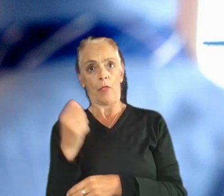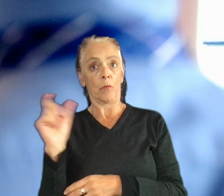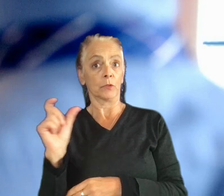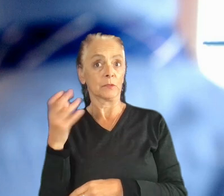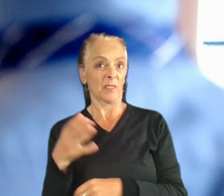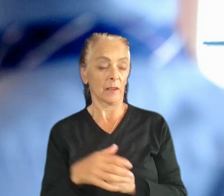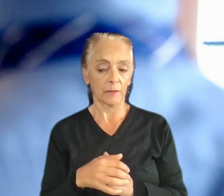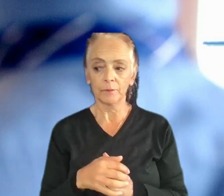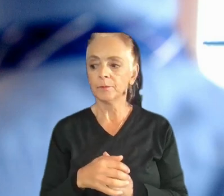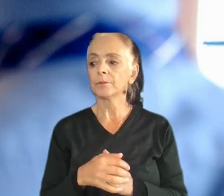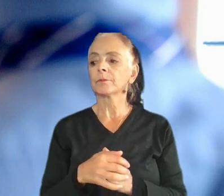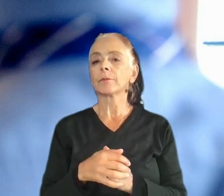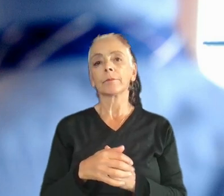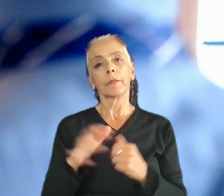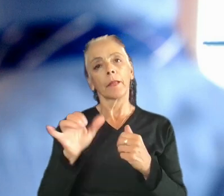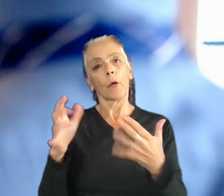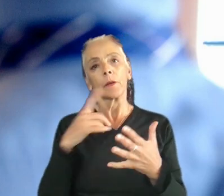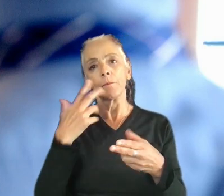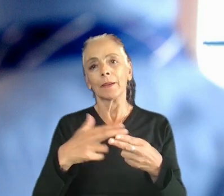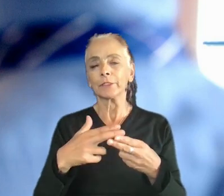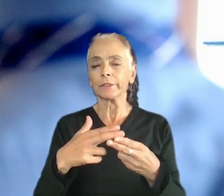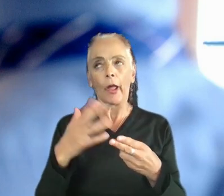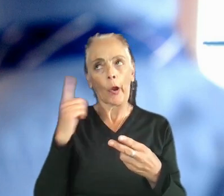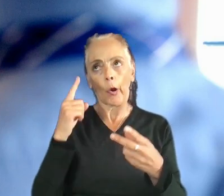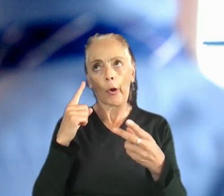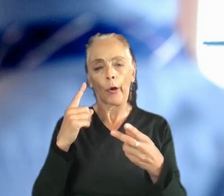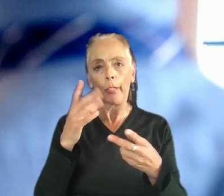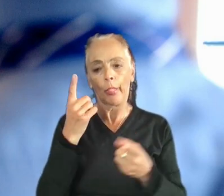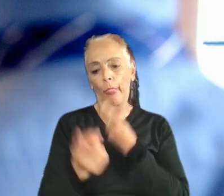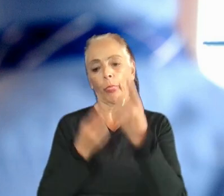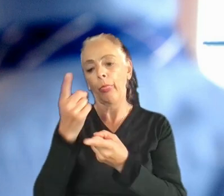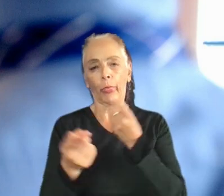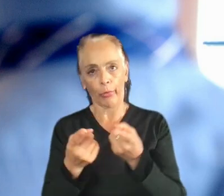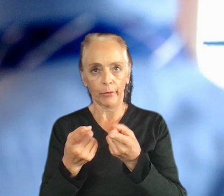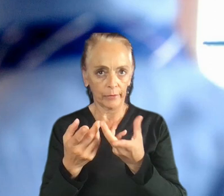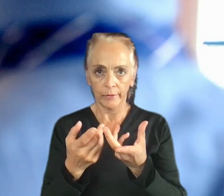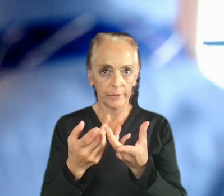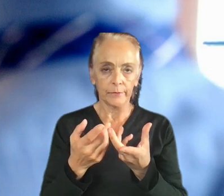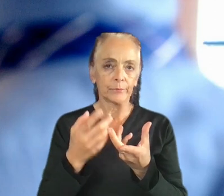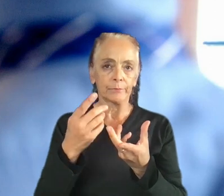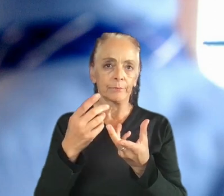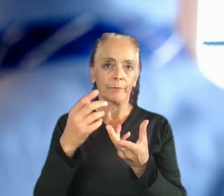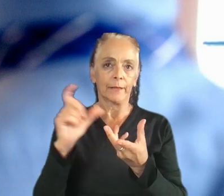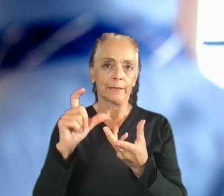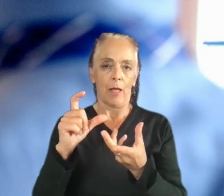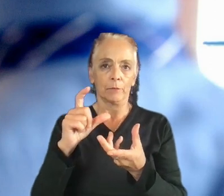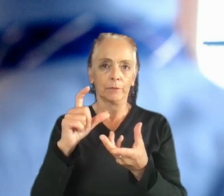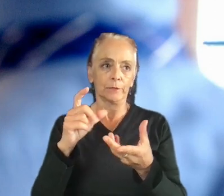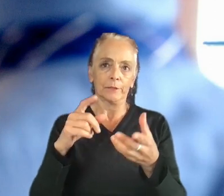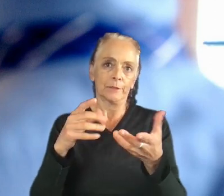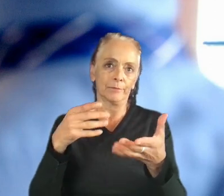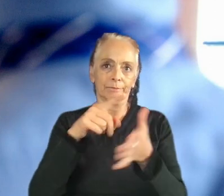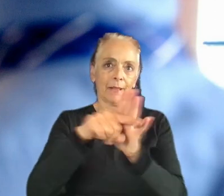Muslim. And as I mentioned before, I heard my fair share of Islamophobic comments early in my career. But I was a